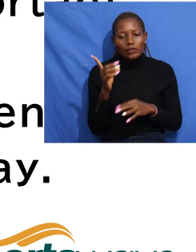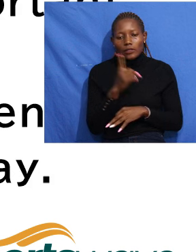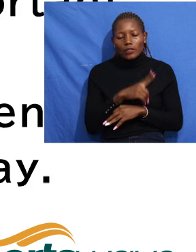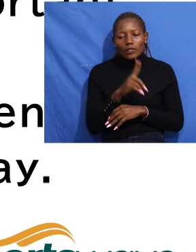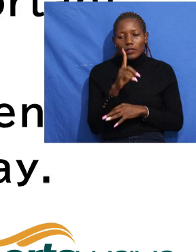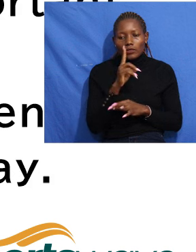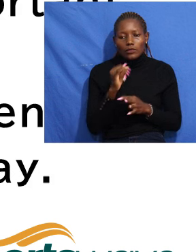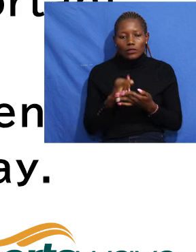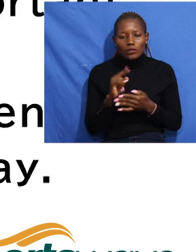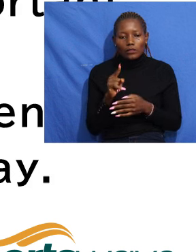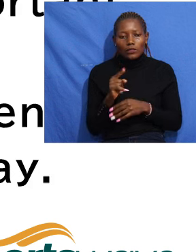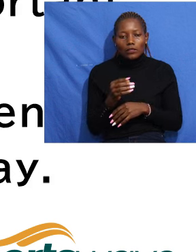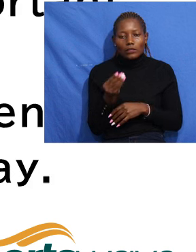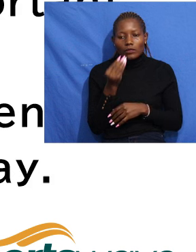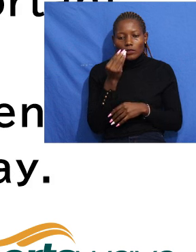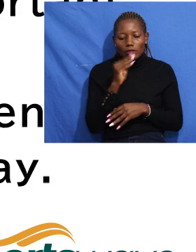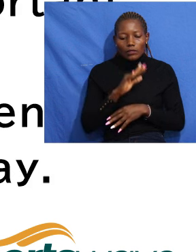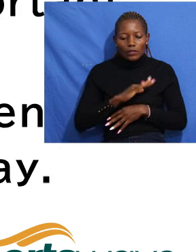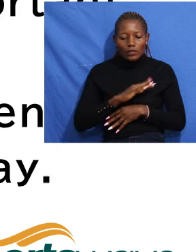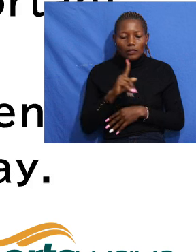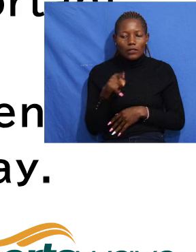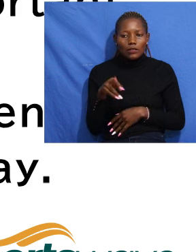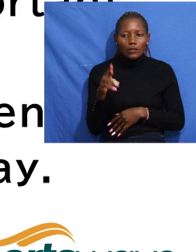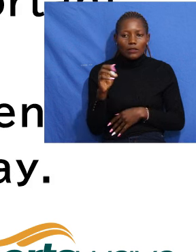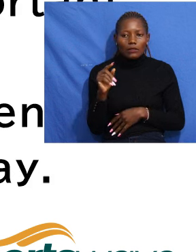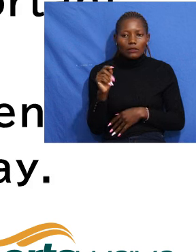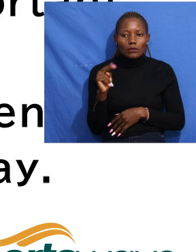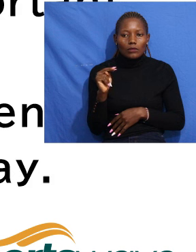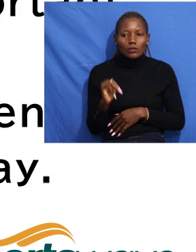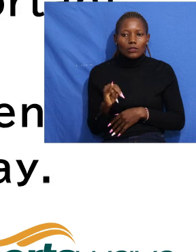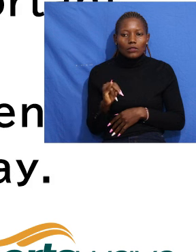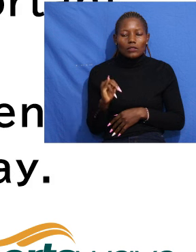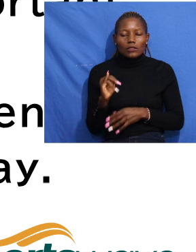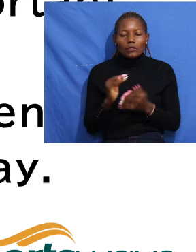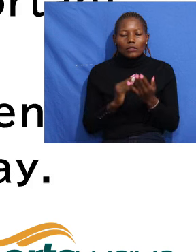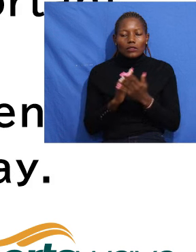take enough amount of protein throughout the day.